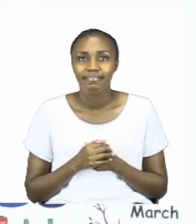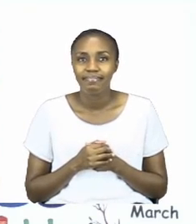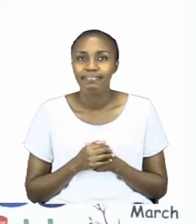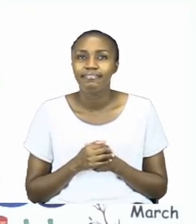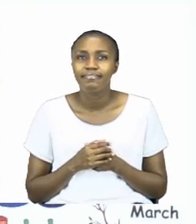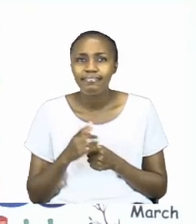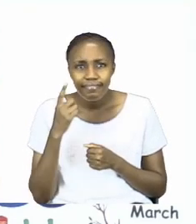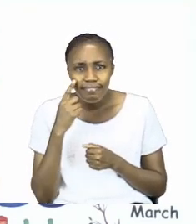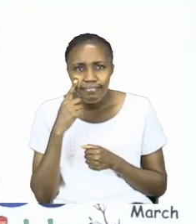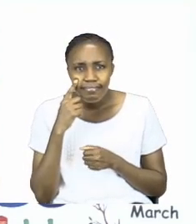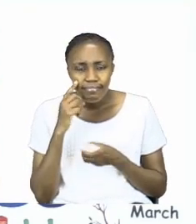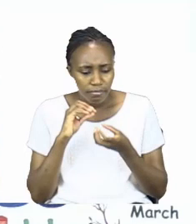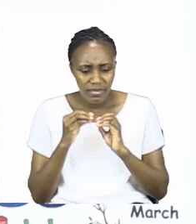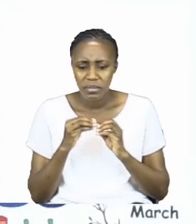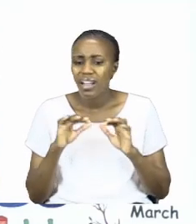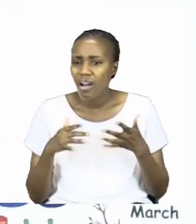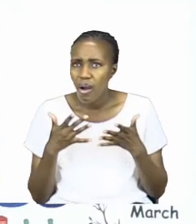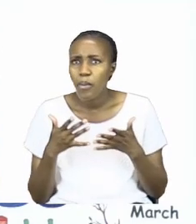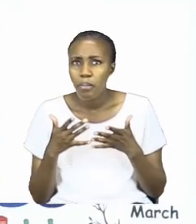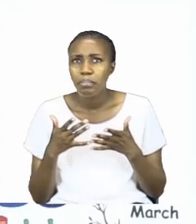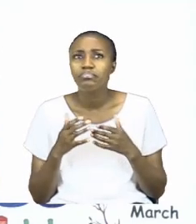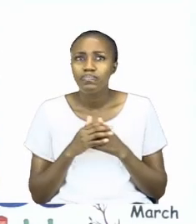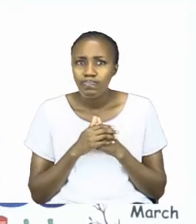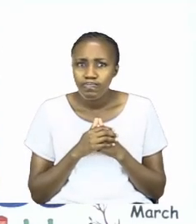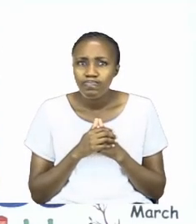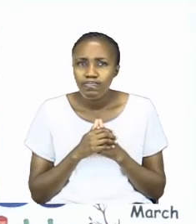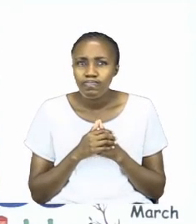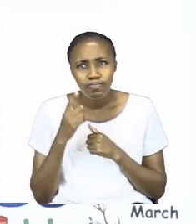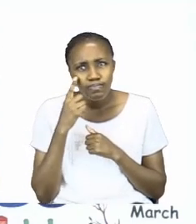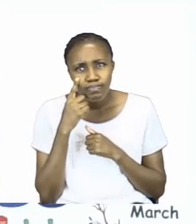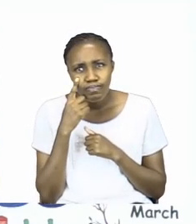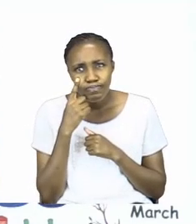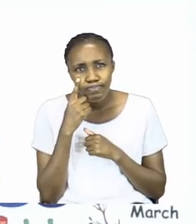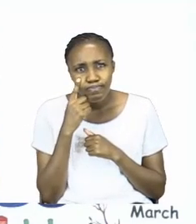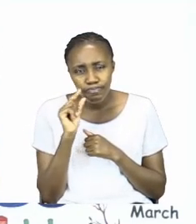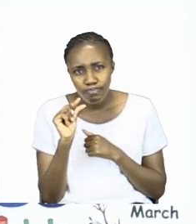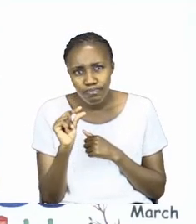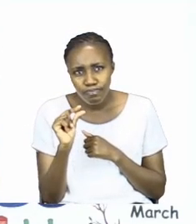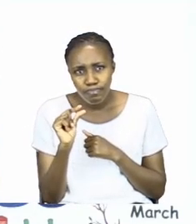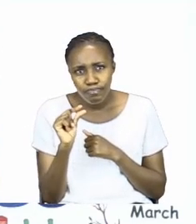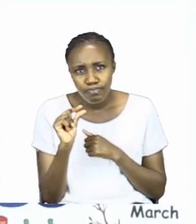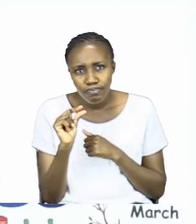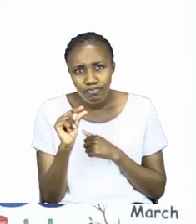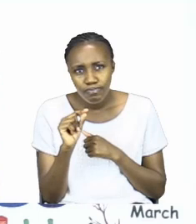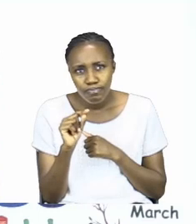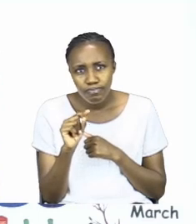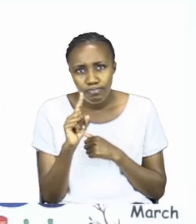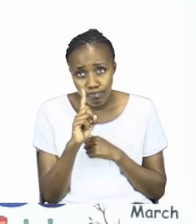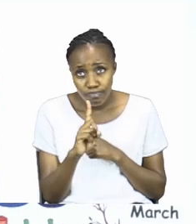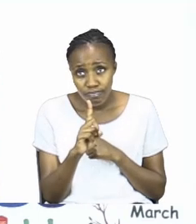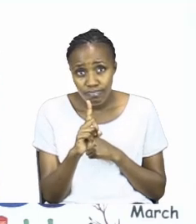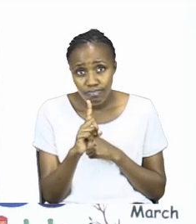Let's look at our number line here in the classroom. We're going to start with the smallest tens, which is